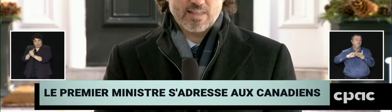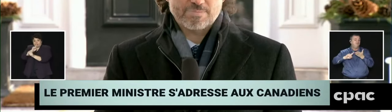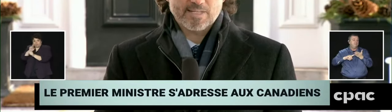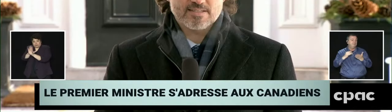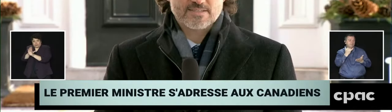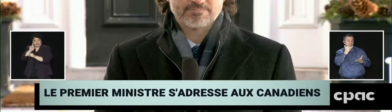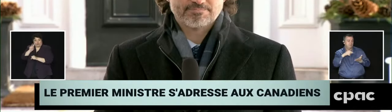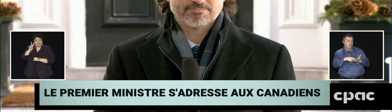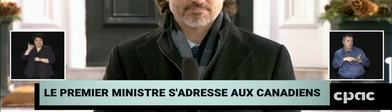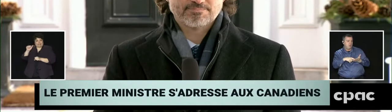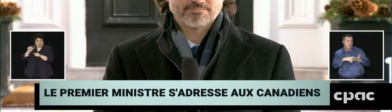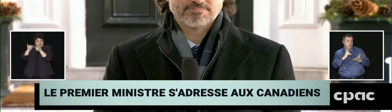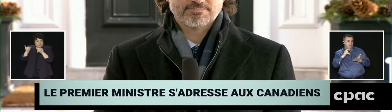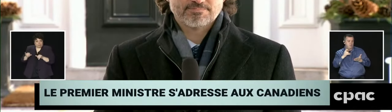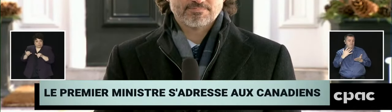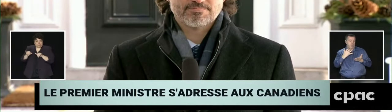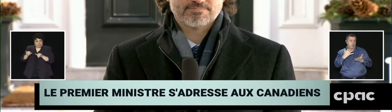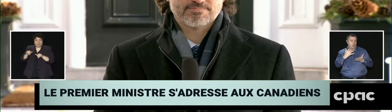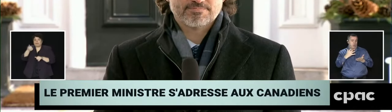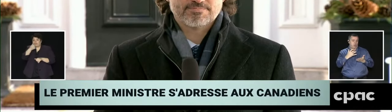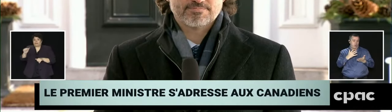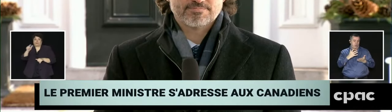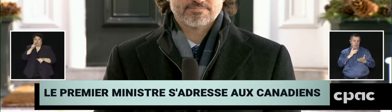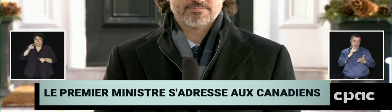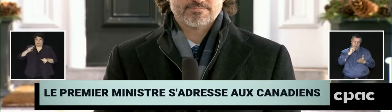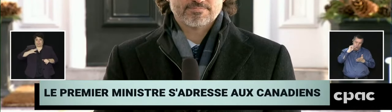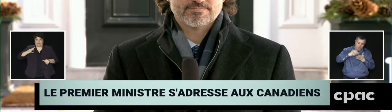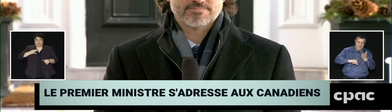for all applicants.